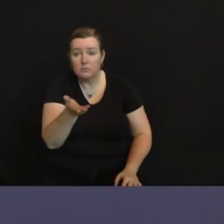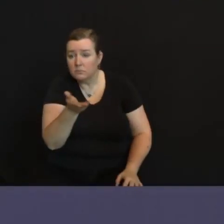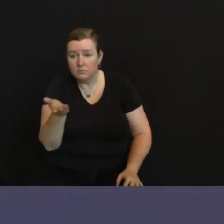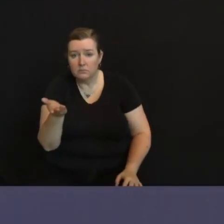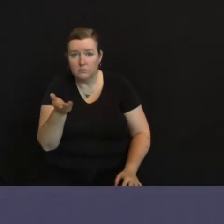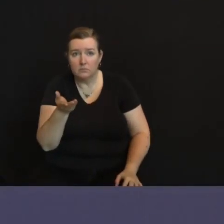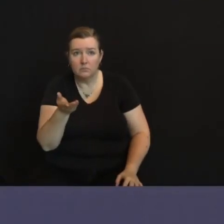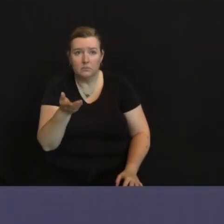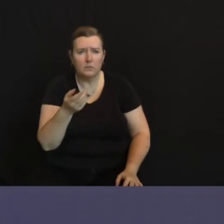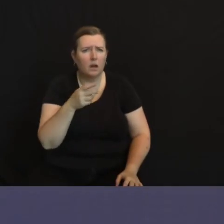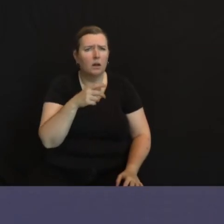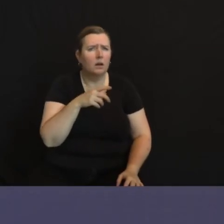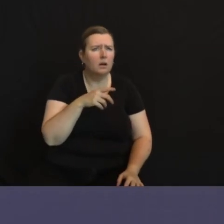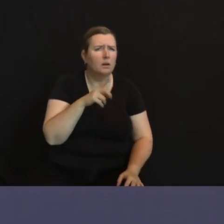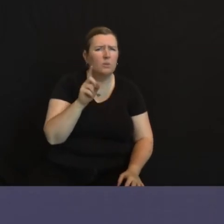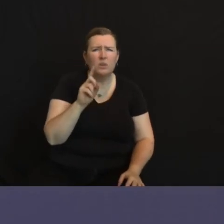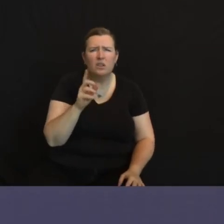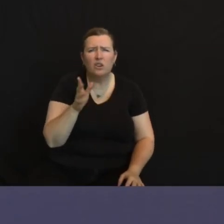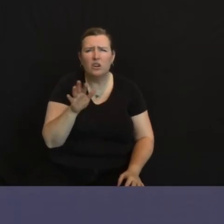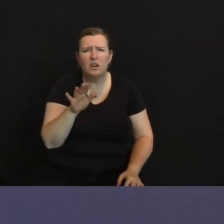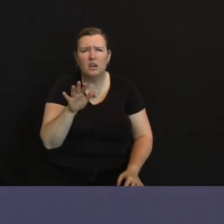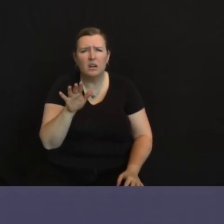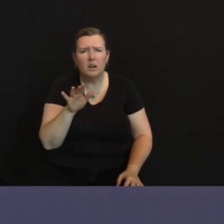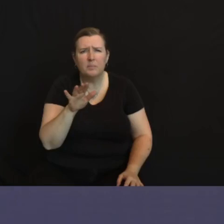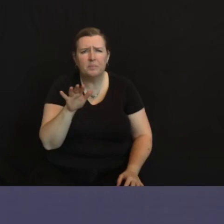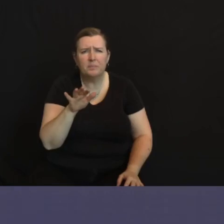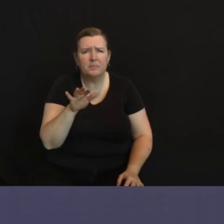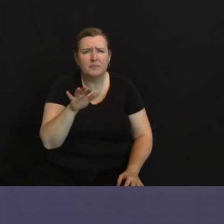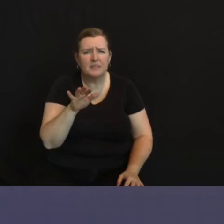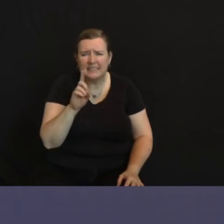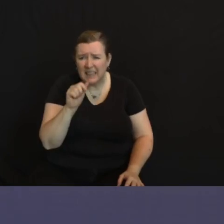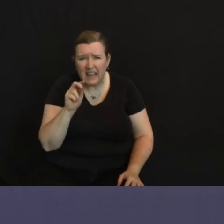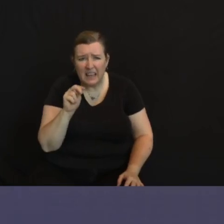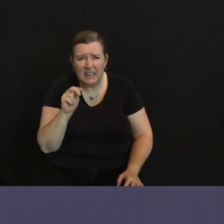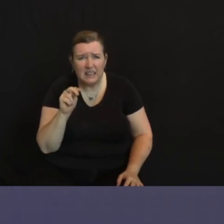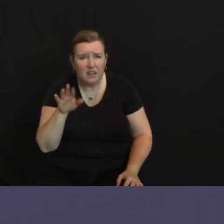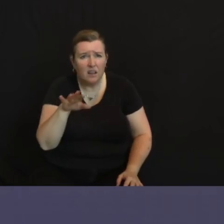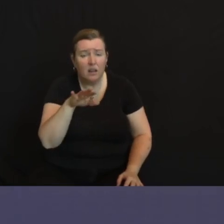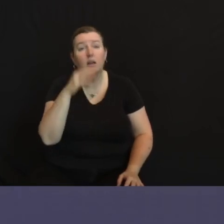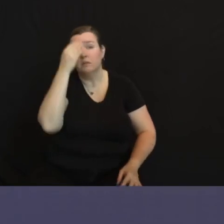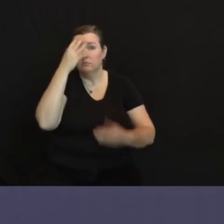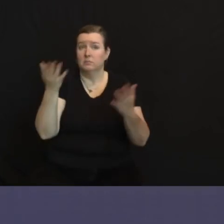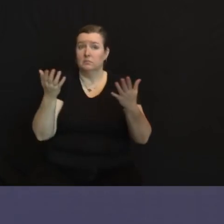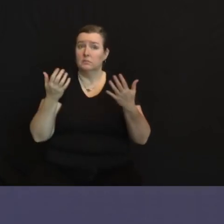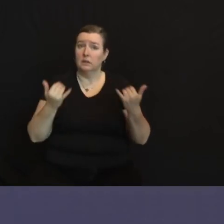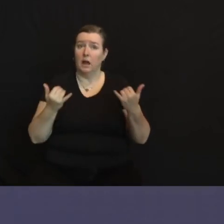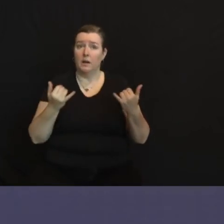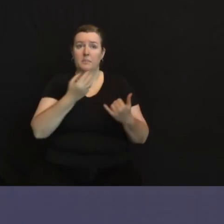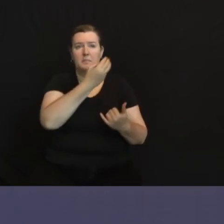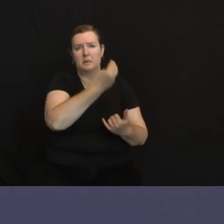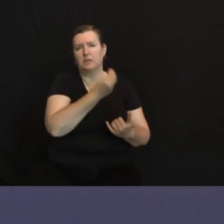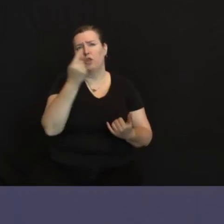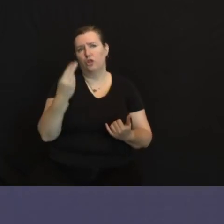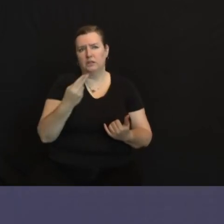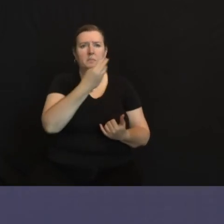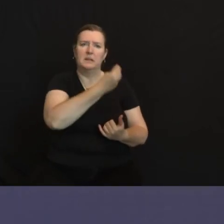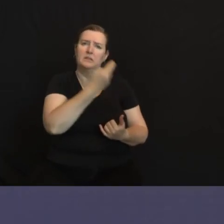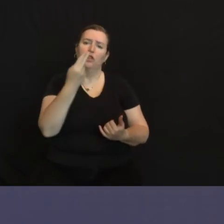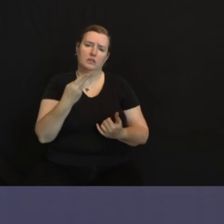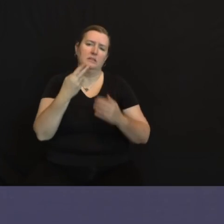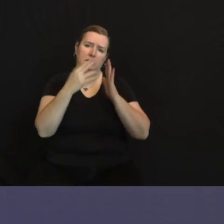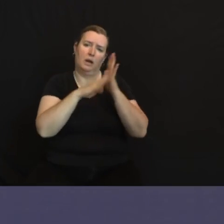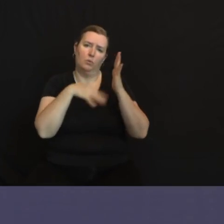Where are you? I've lost Dan Bryan, the aforementioned Dan Bryan. So we're going to be back on the Monday, Thursday routine, although we'll be out and about from time